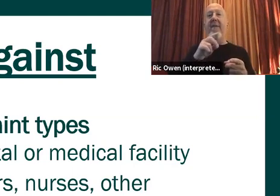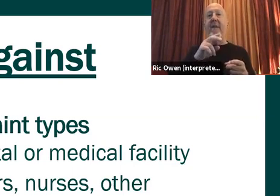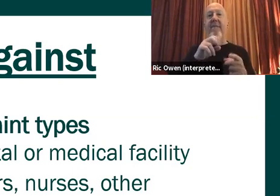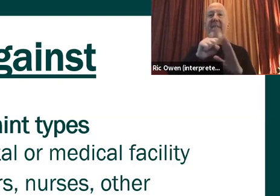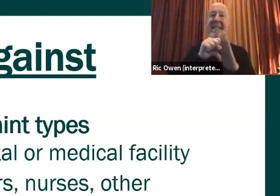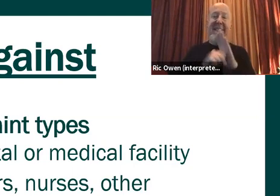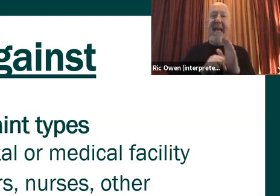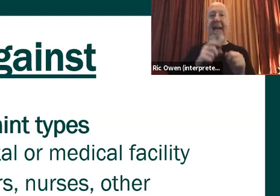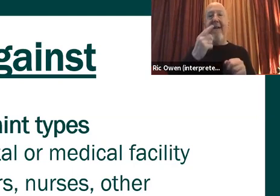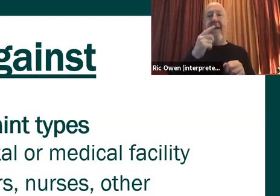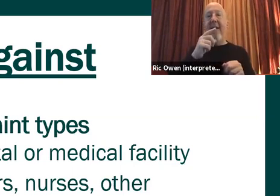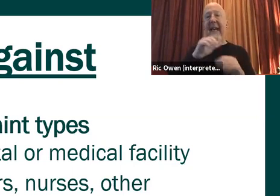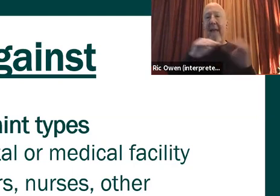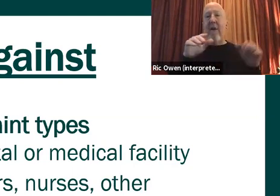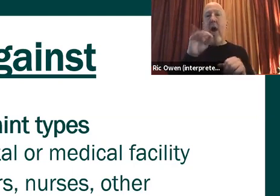for Civil Rights.